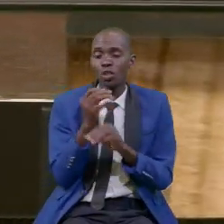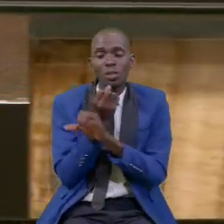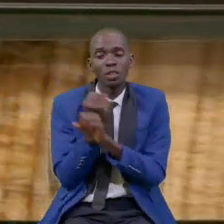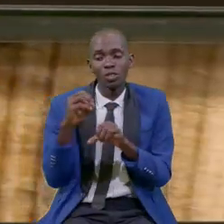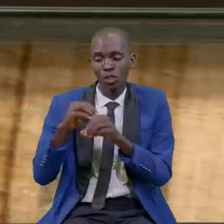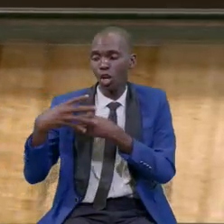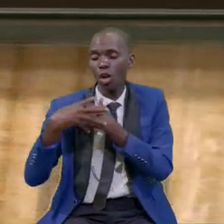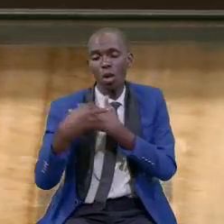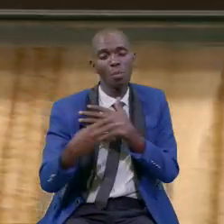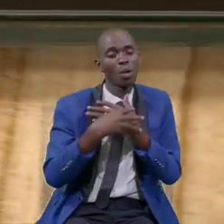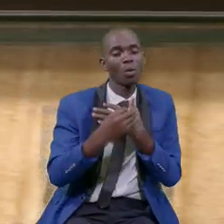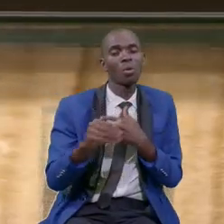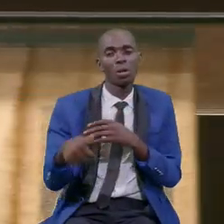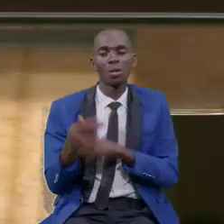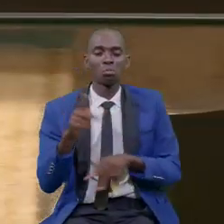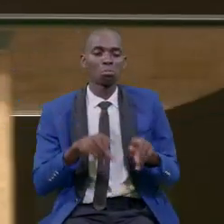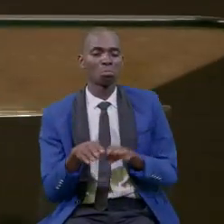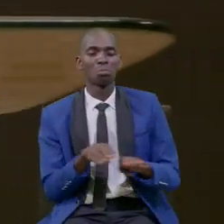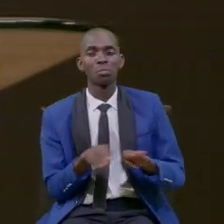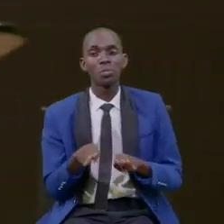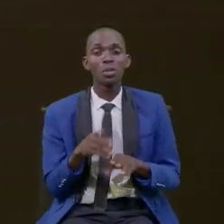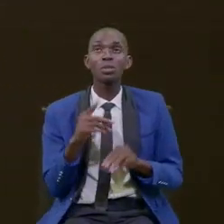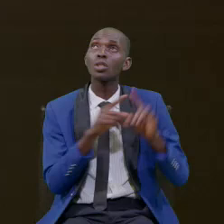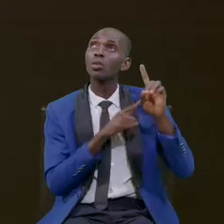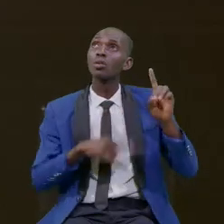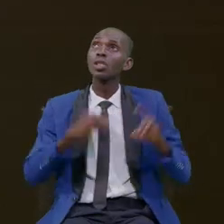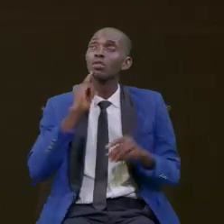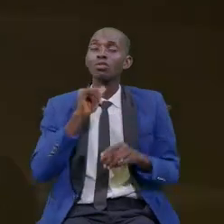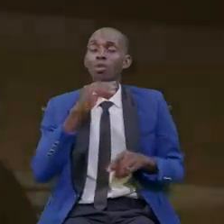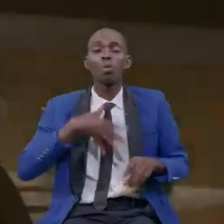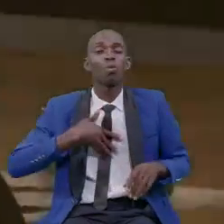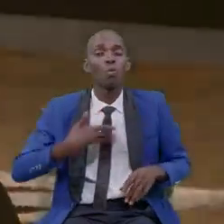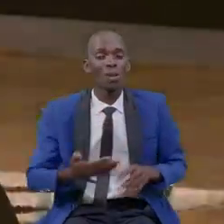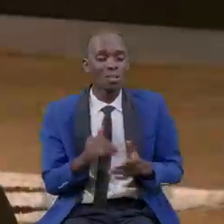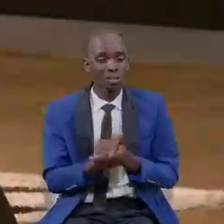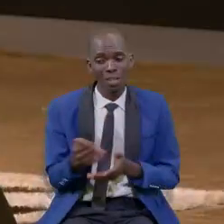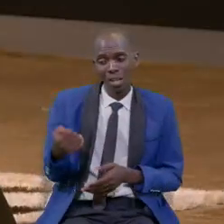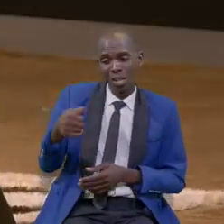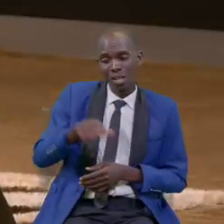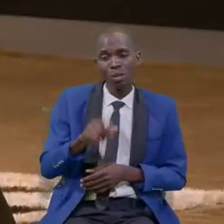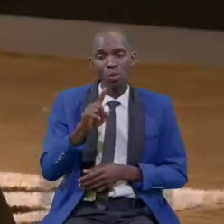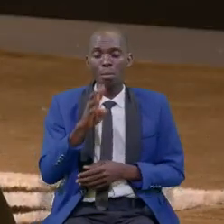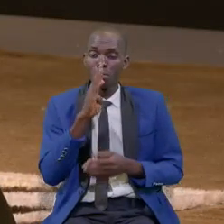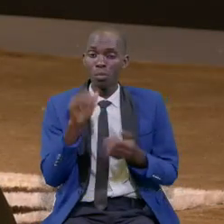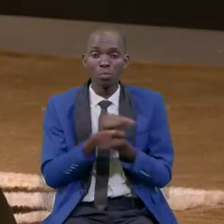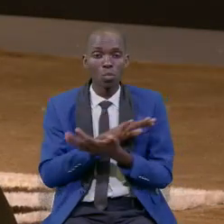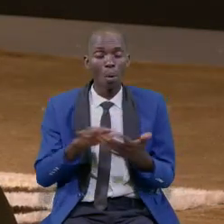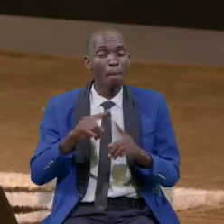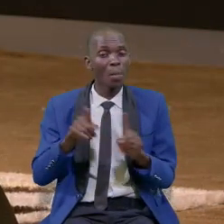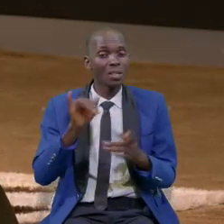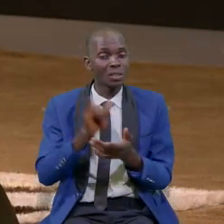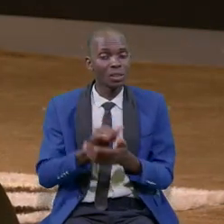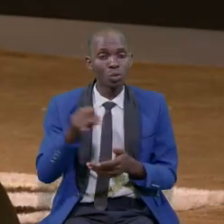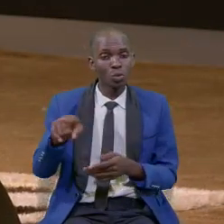is not willing that any should perish, but that all shall